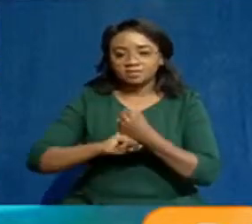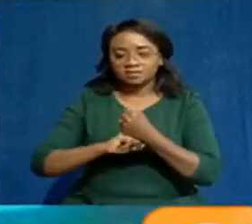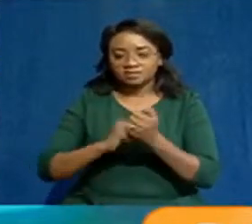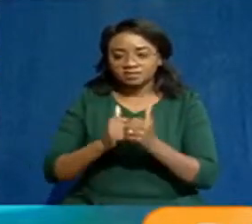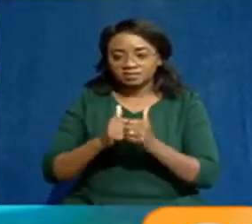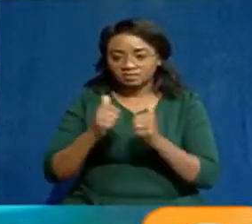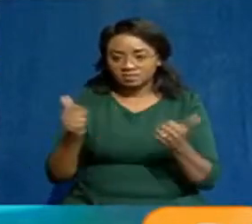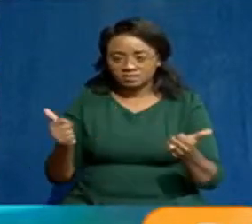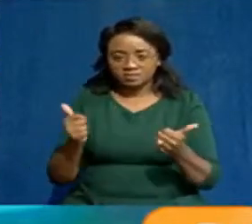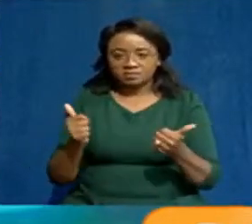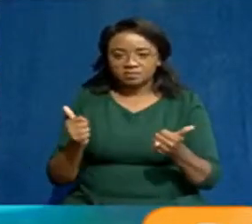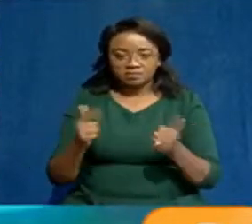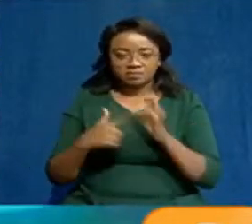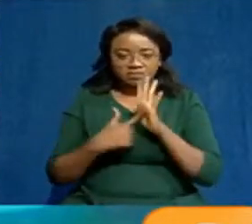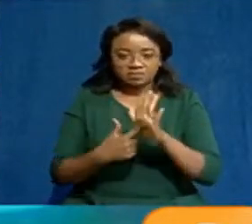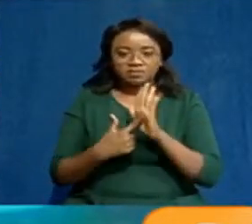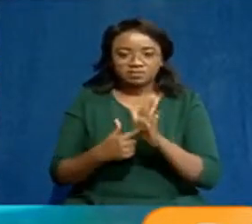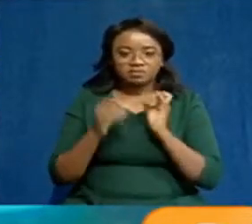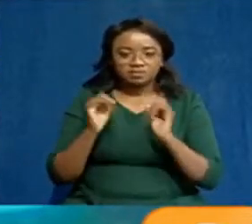with